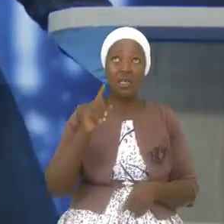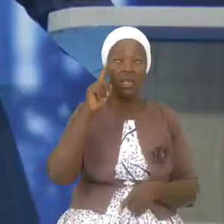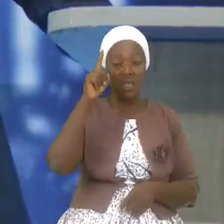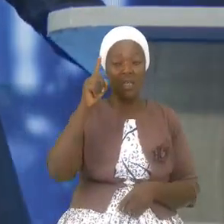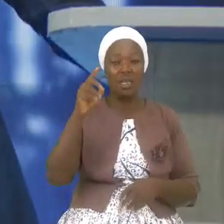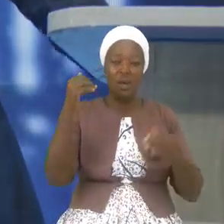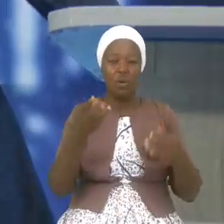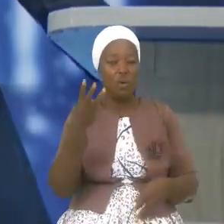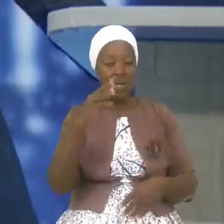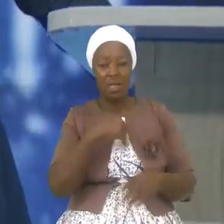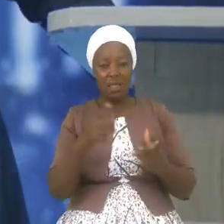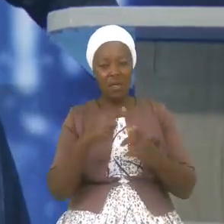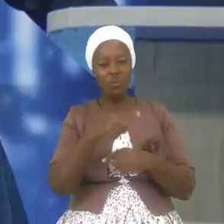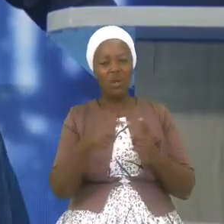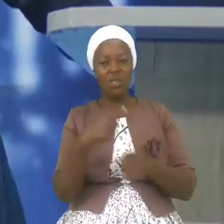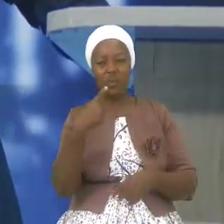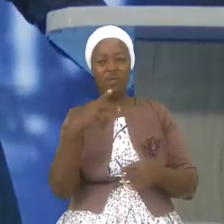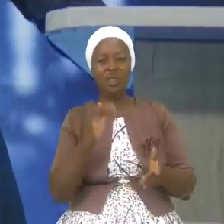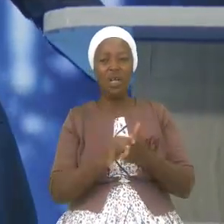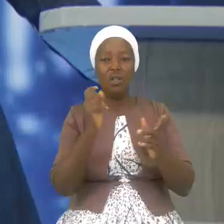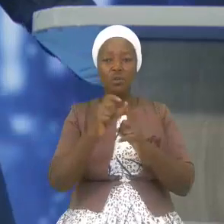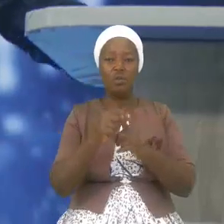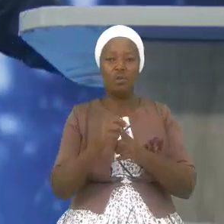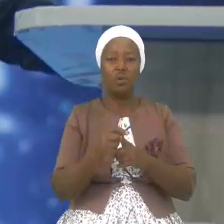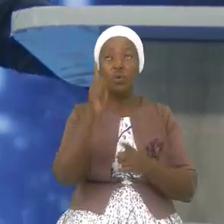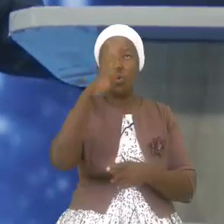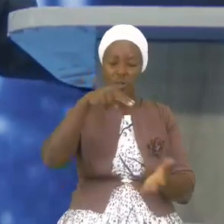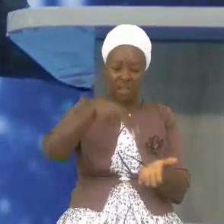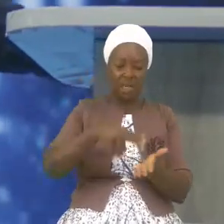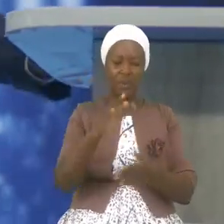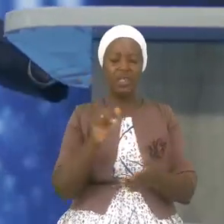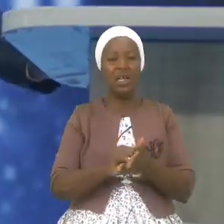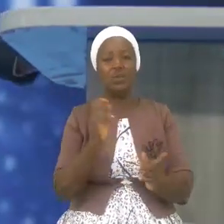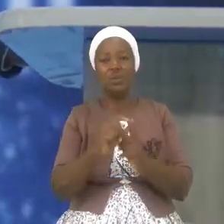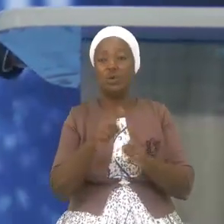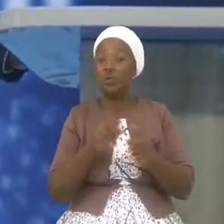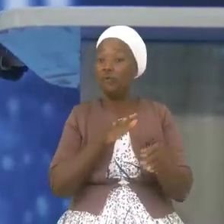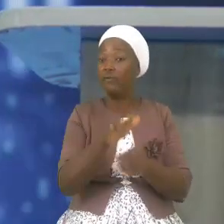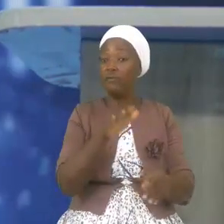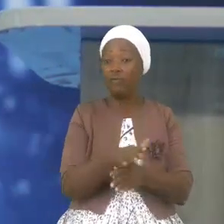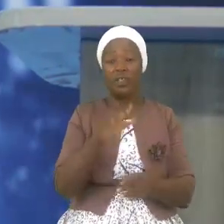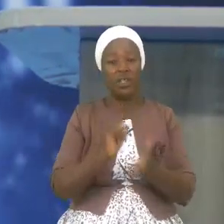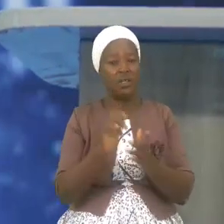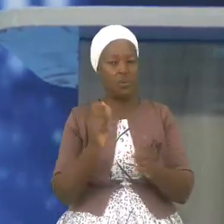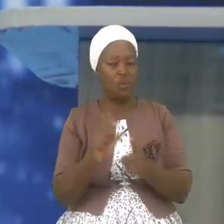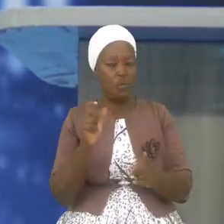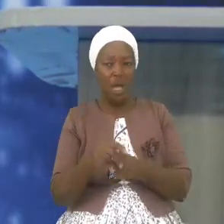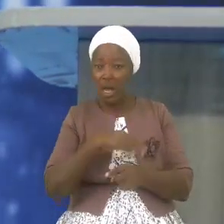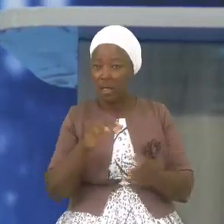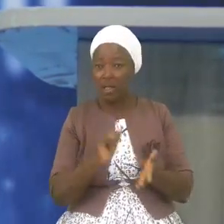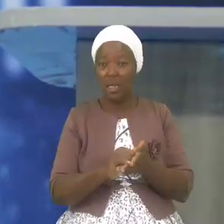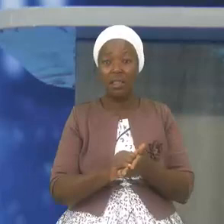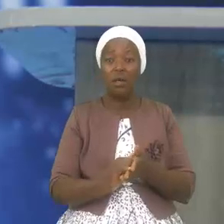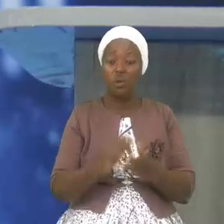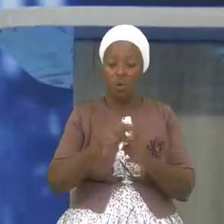by that word to fulfill that word. And the word of God will be spoken to you tonight. And the word will